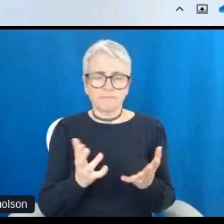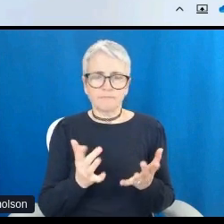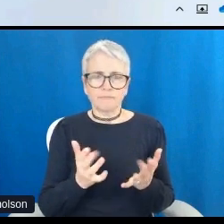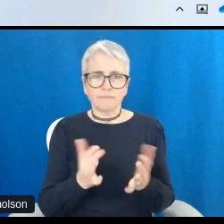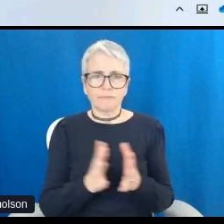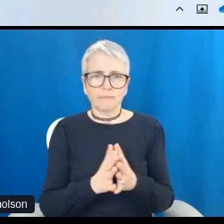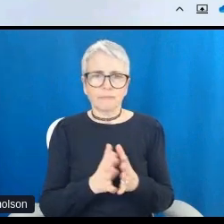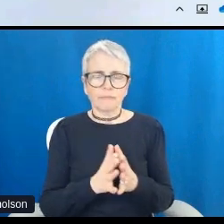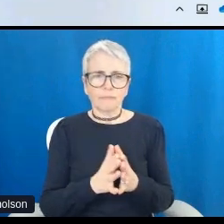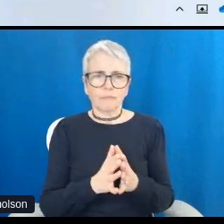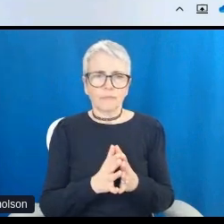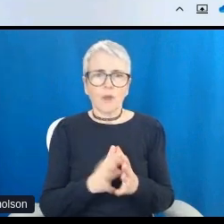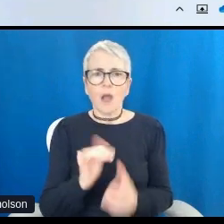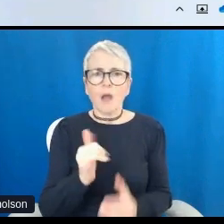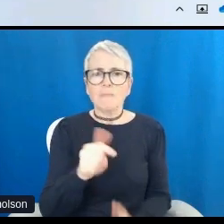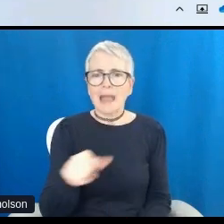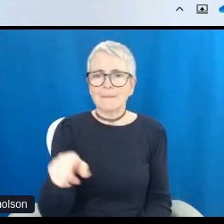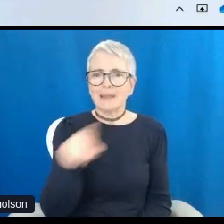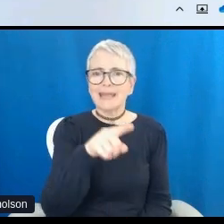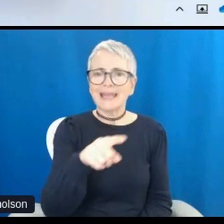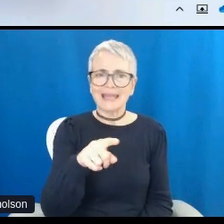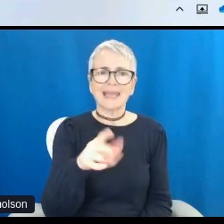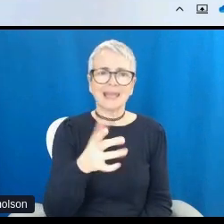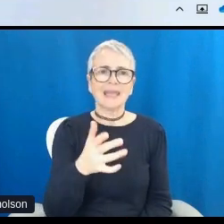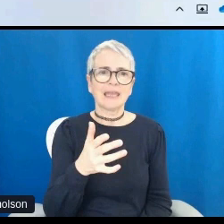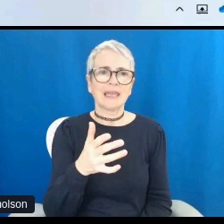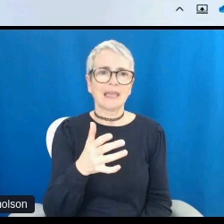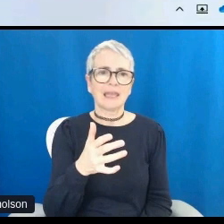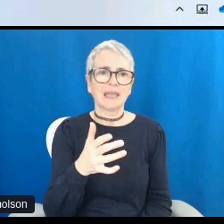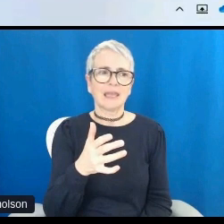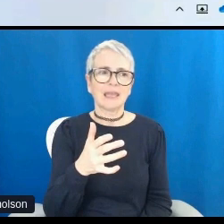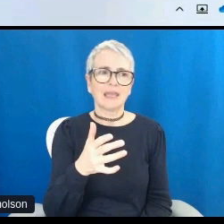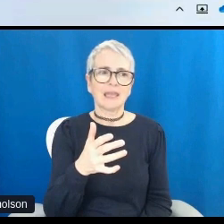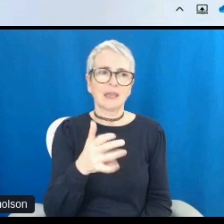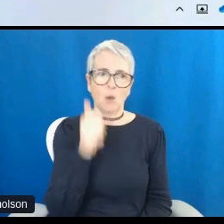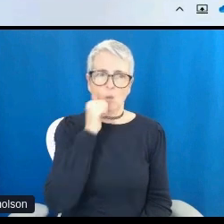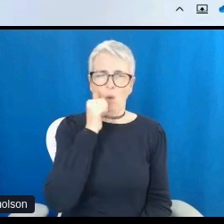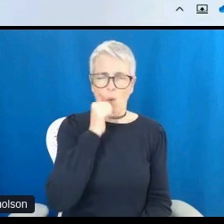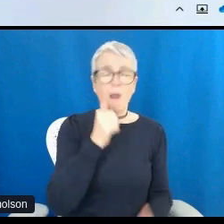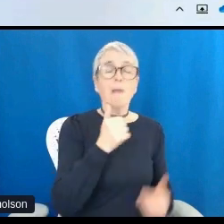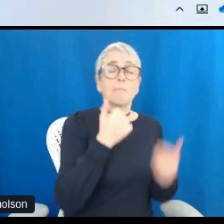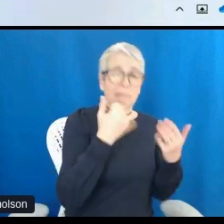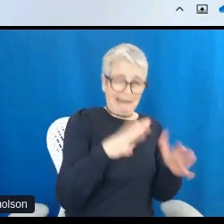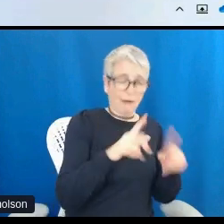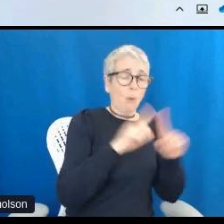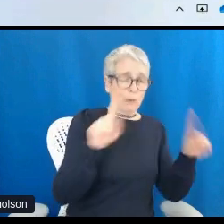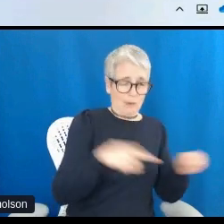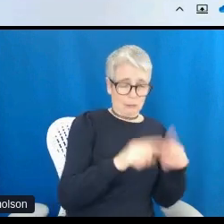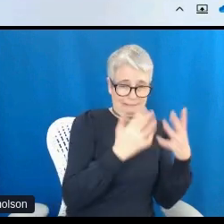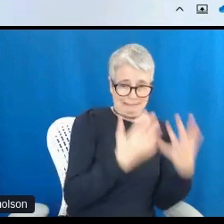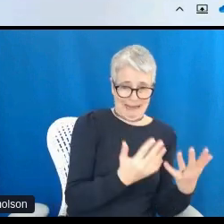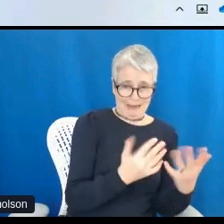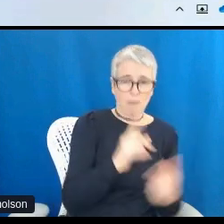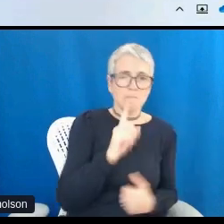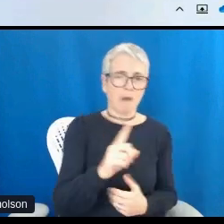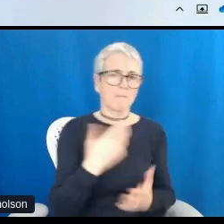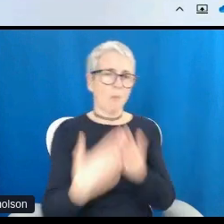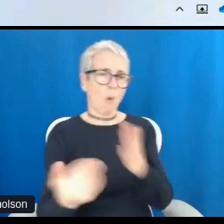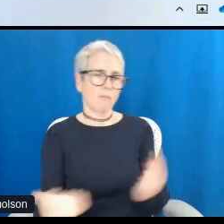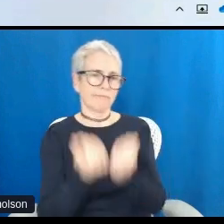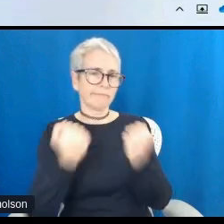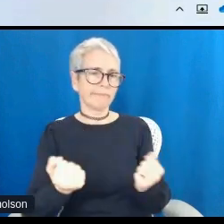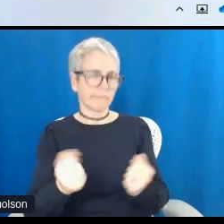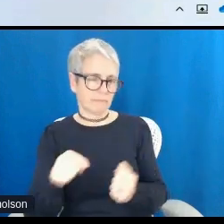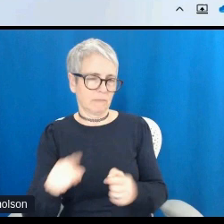be aware we had this in Windows 10, but what we've done is made it a little more powerful in Windows 11, which is this ability to use